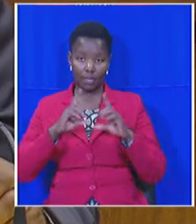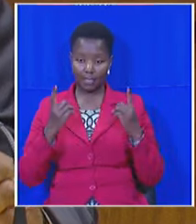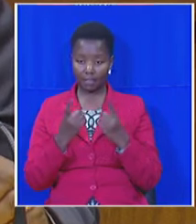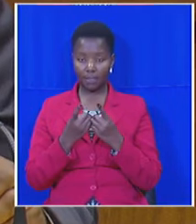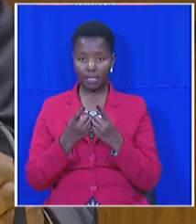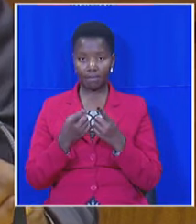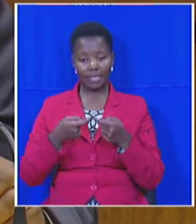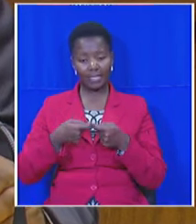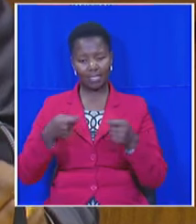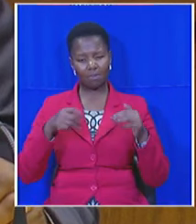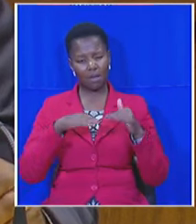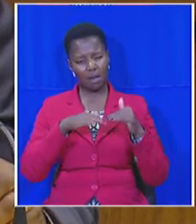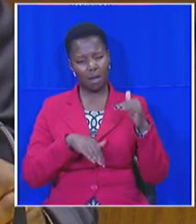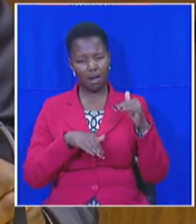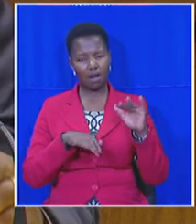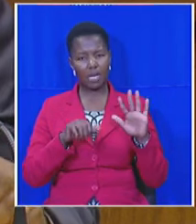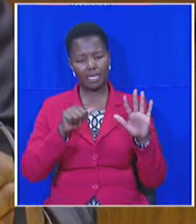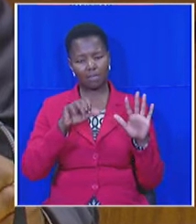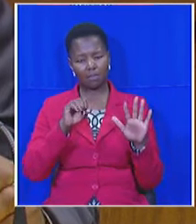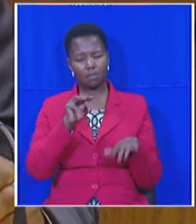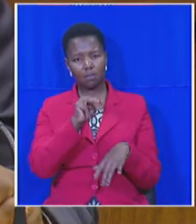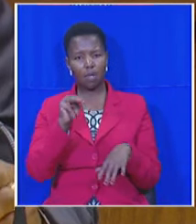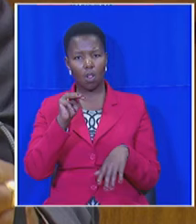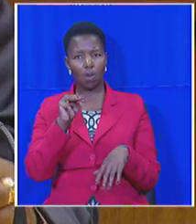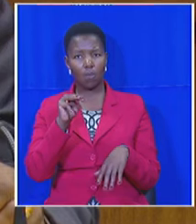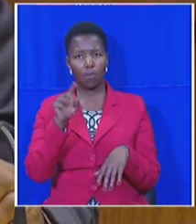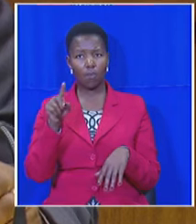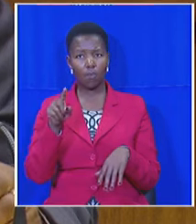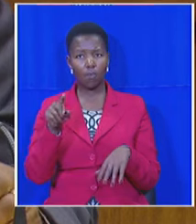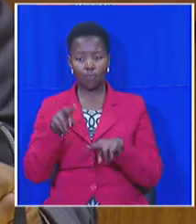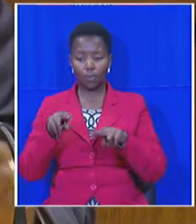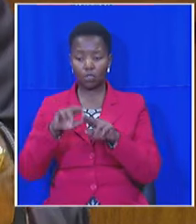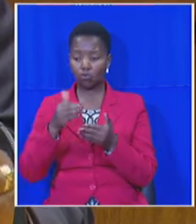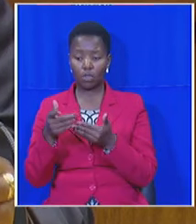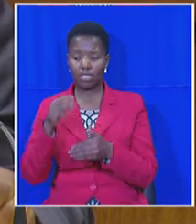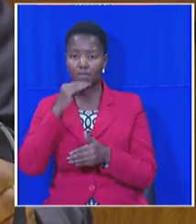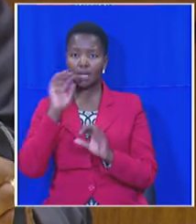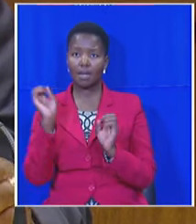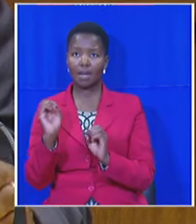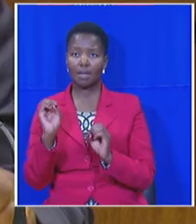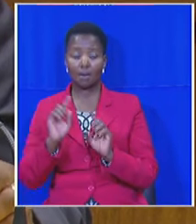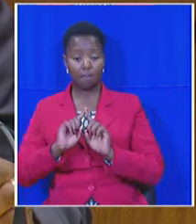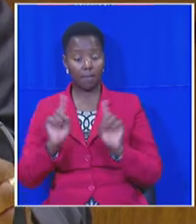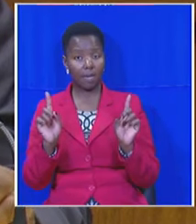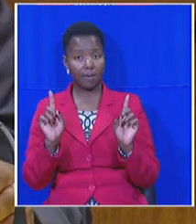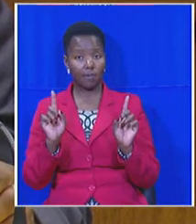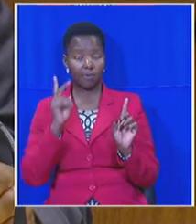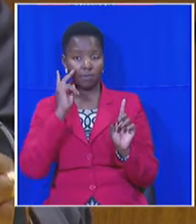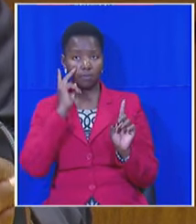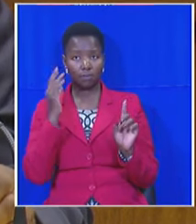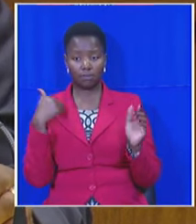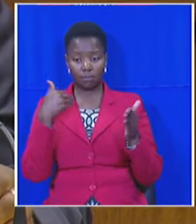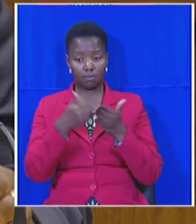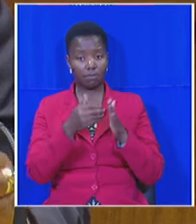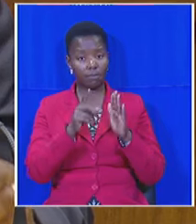underspends by as much as 60 million, to Treasury, that means nothing. But if you were to measure the amount of development